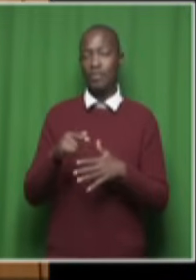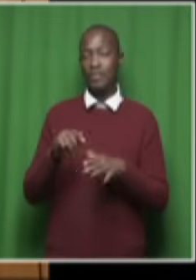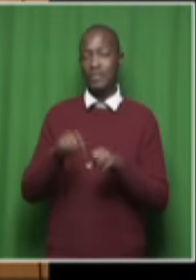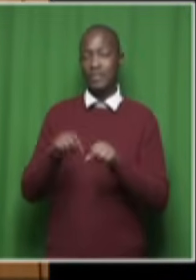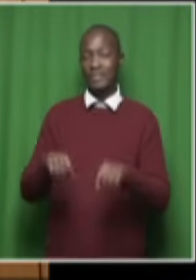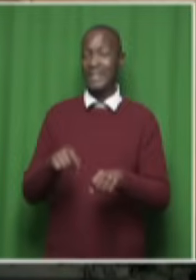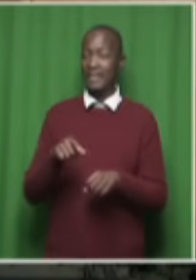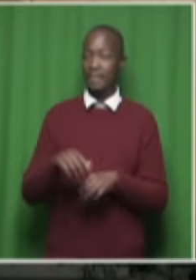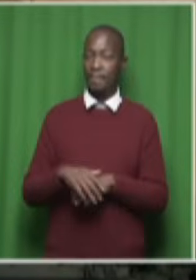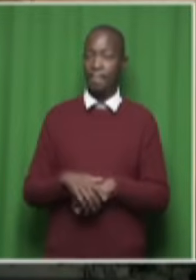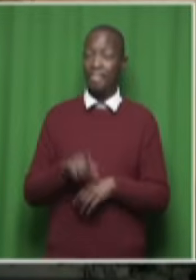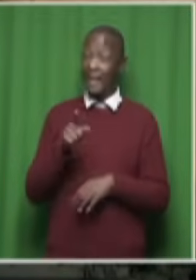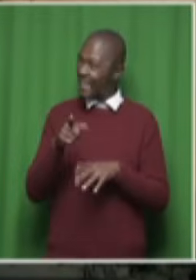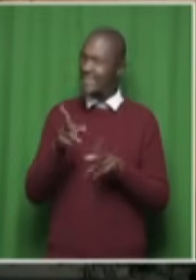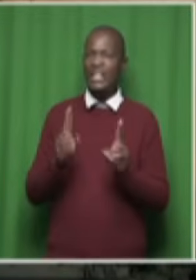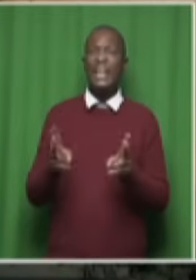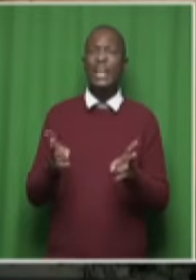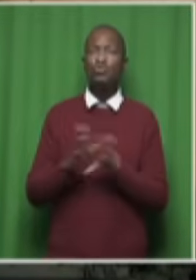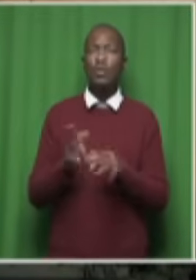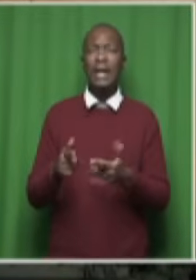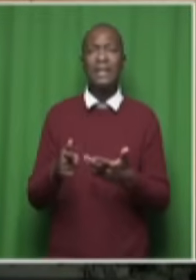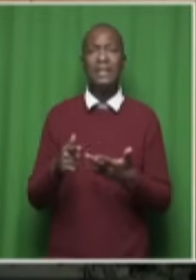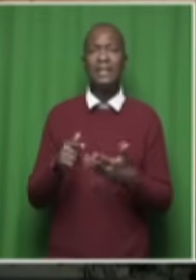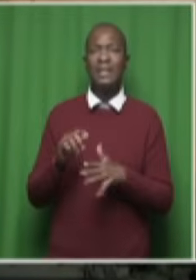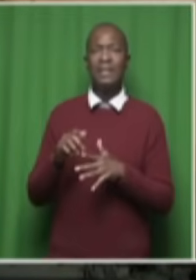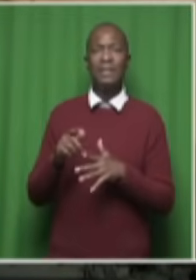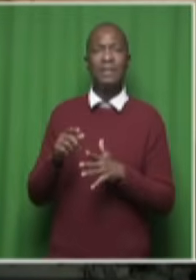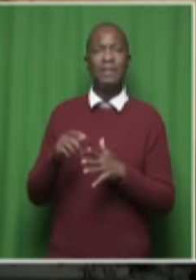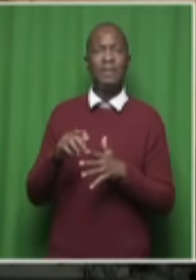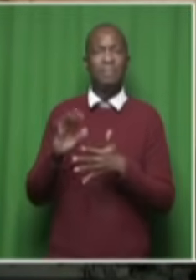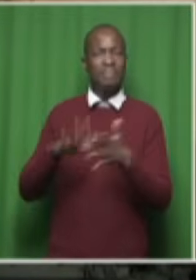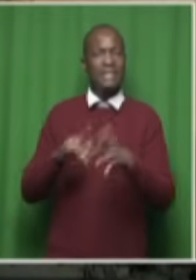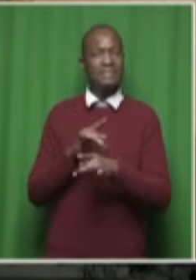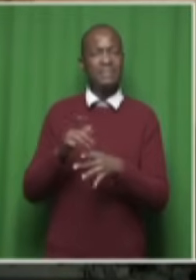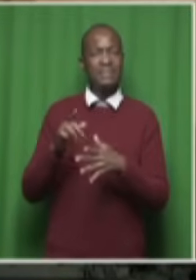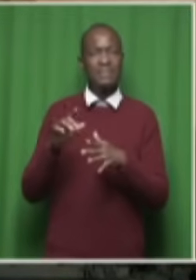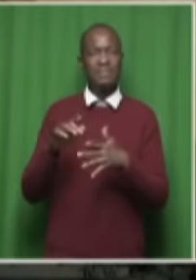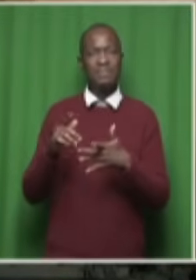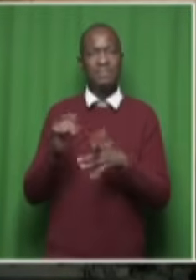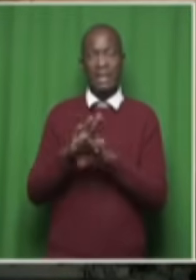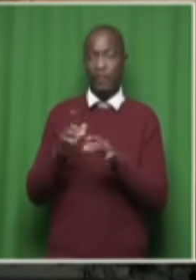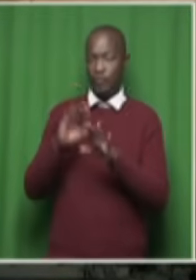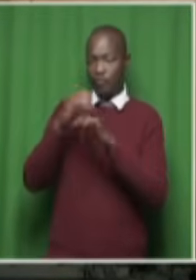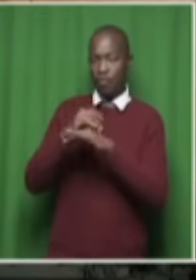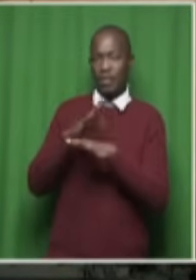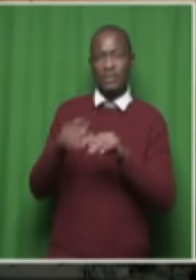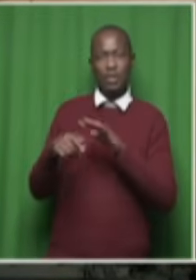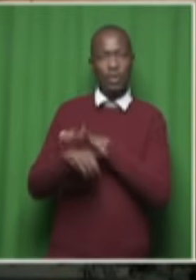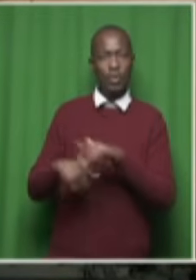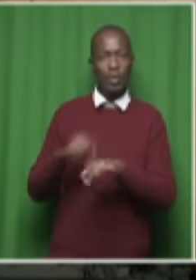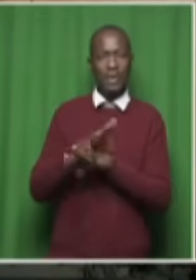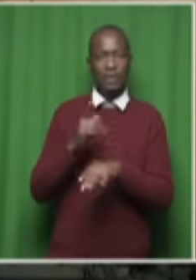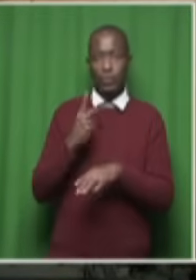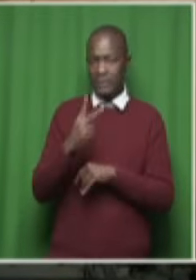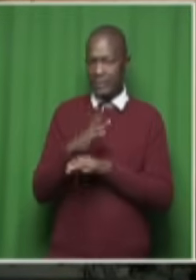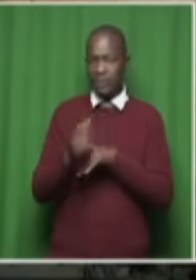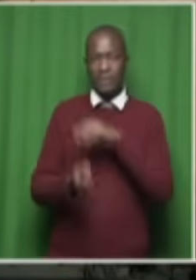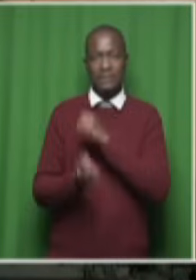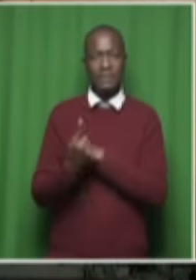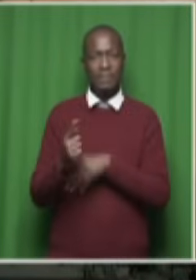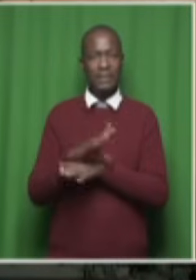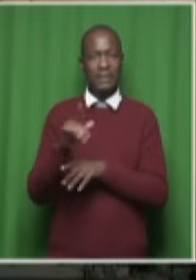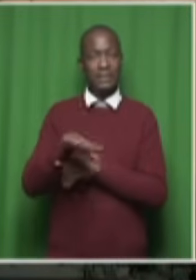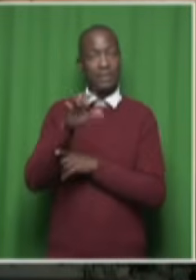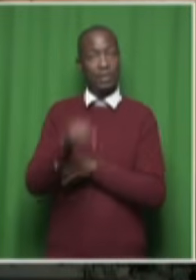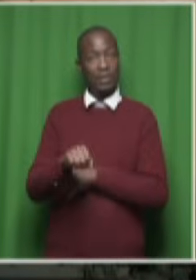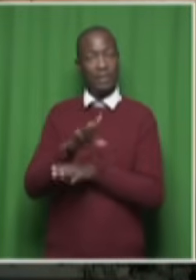that a natural pattern? Because yes. I mean, we see obviously, and I think if we can, obviously we focus locally and we're seeing what's happening in South Africa, but